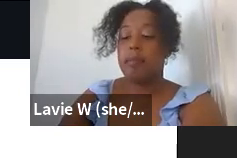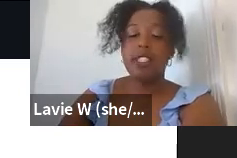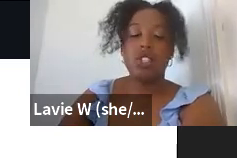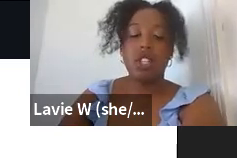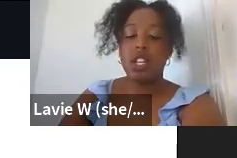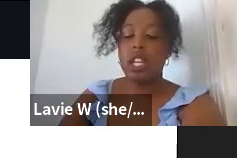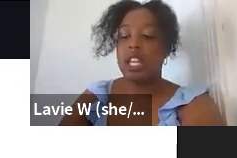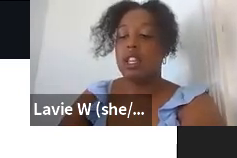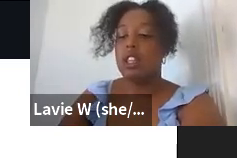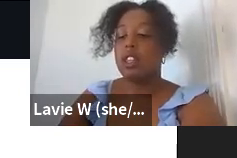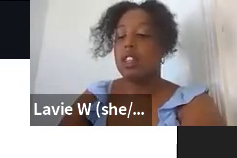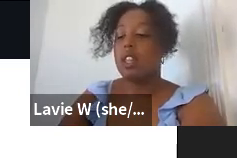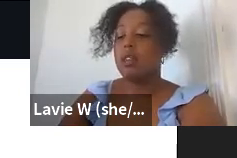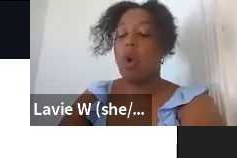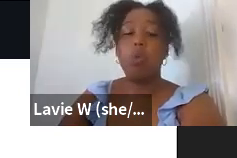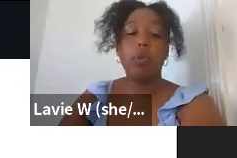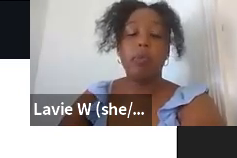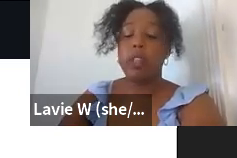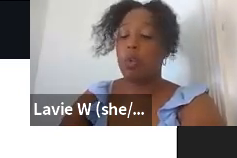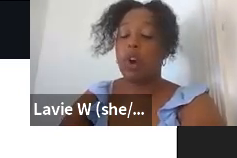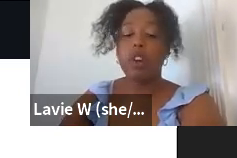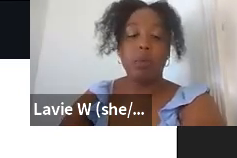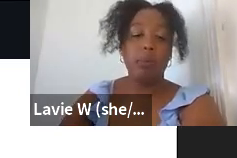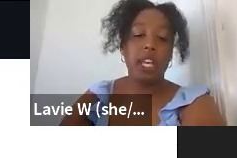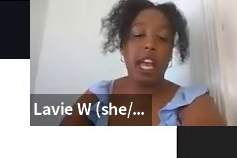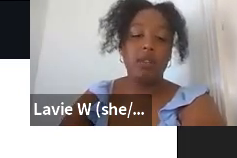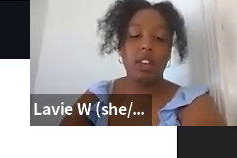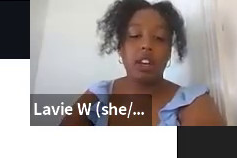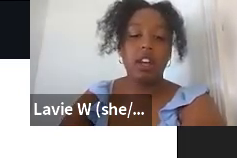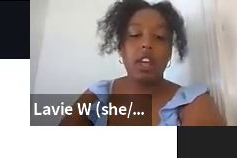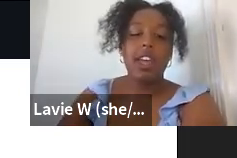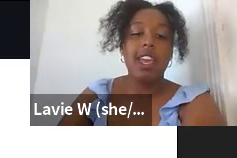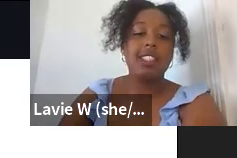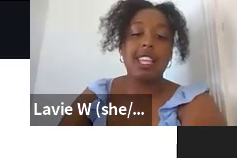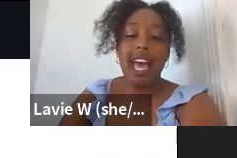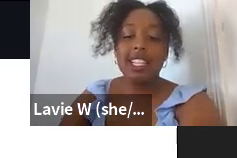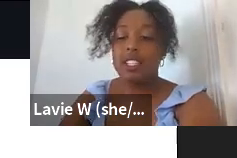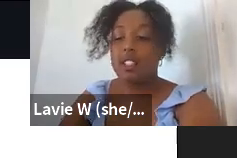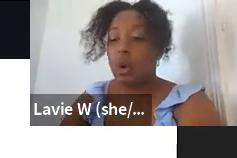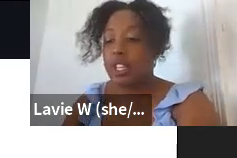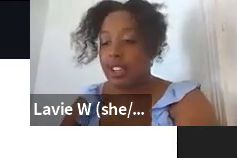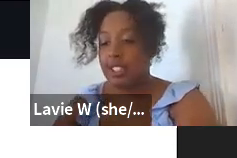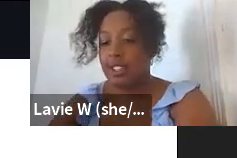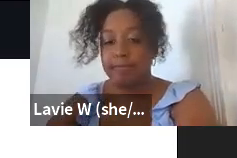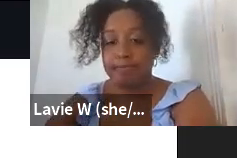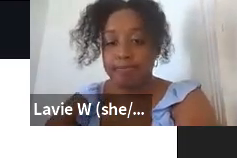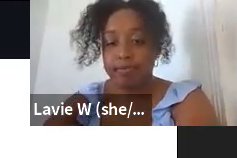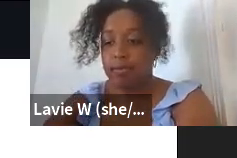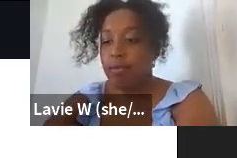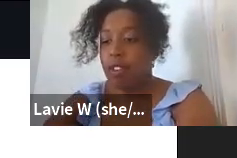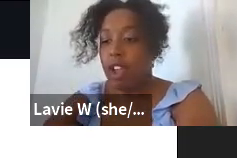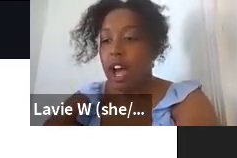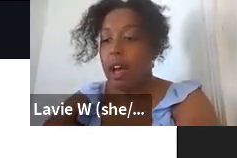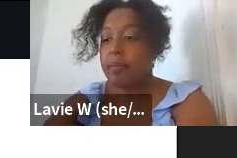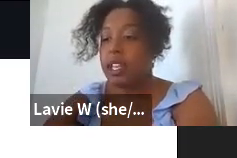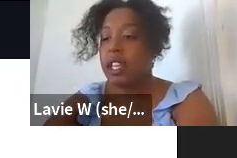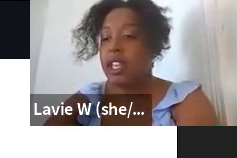in the messaging, in the work that we're putting out there? Is the casting tokenizing?